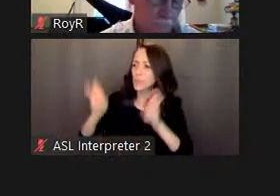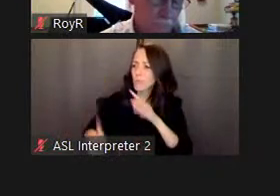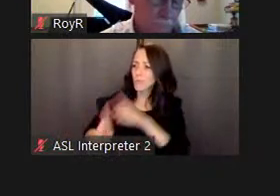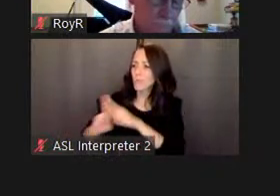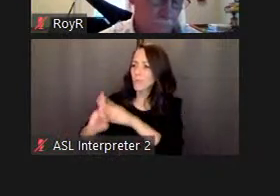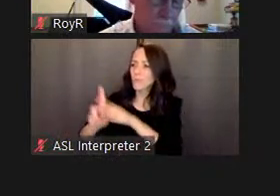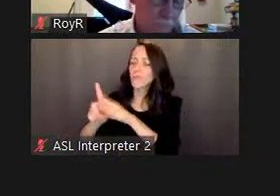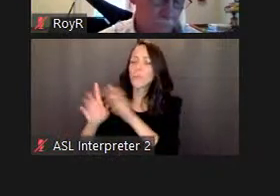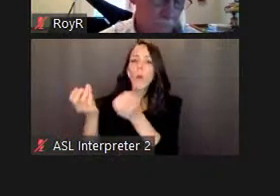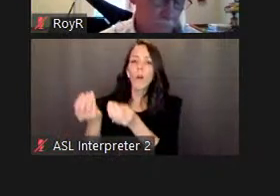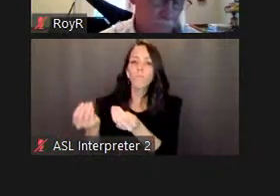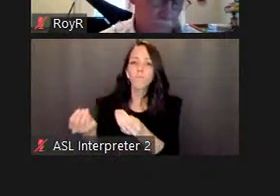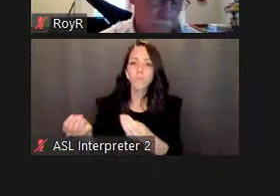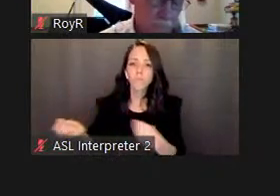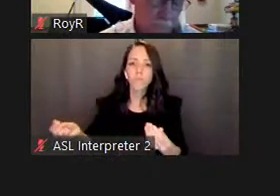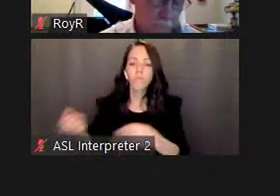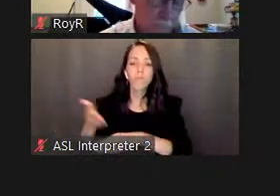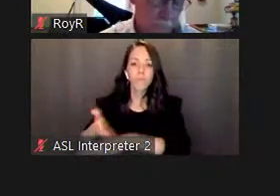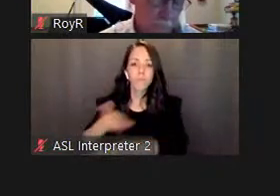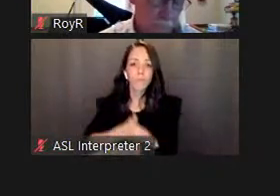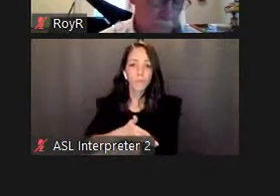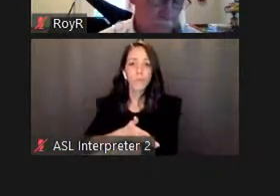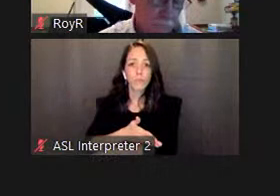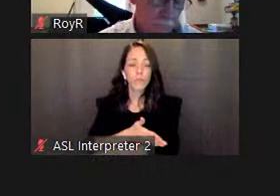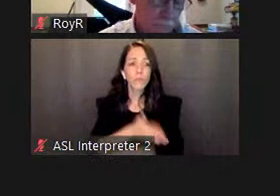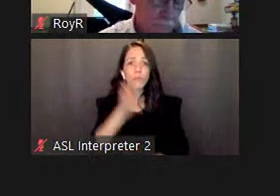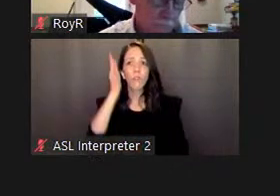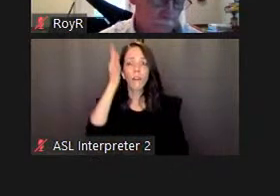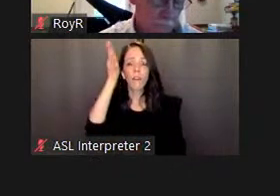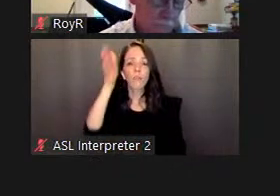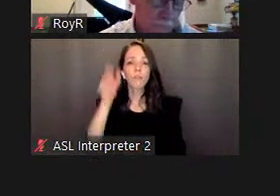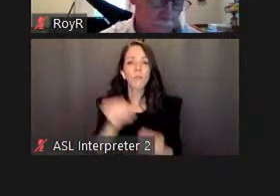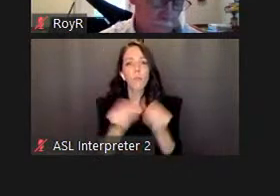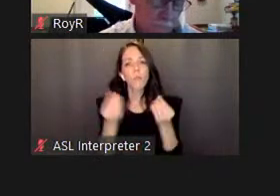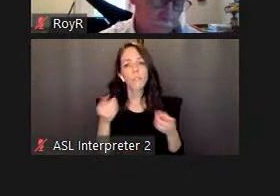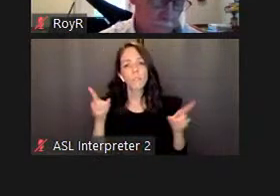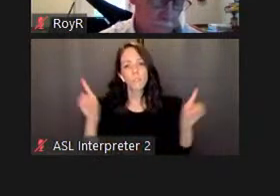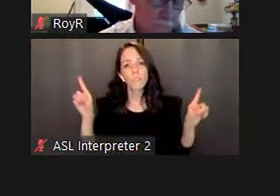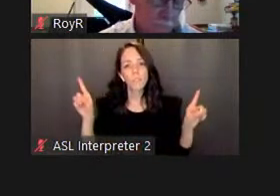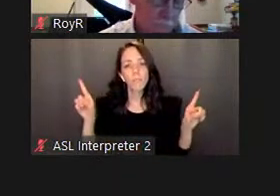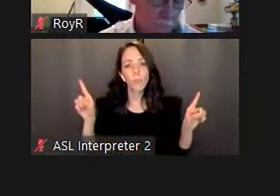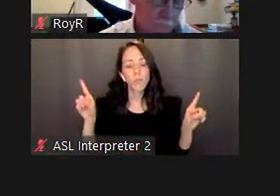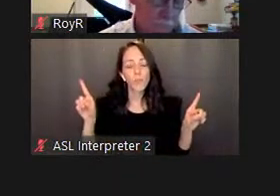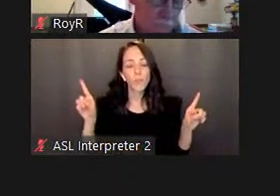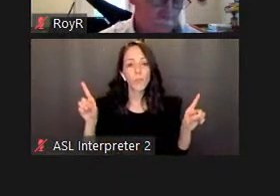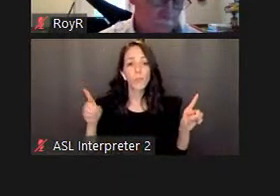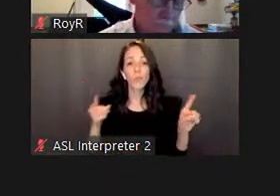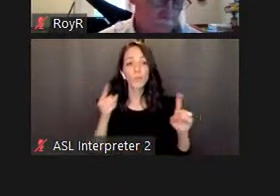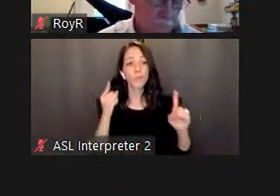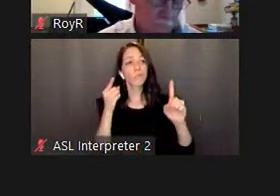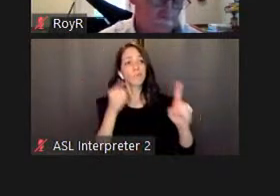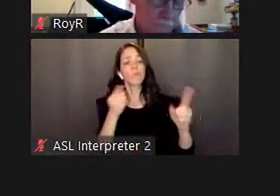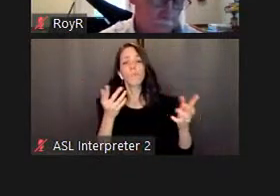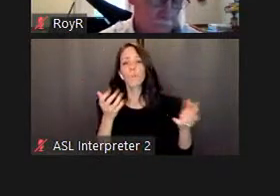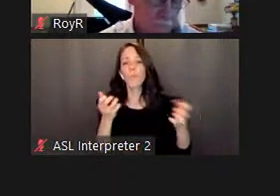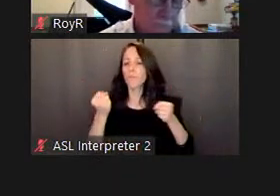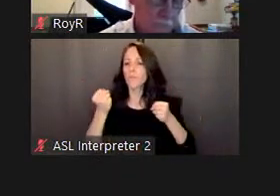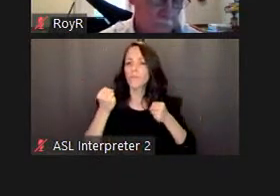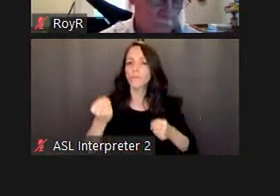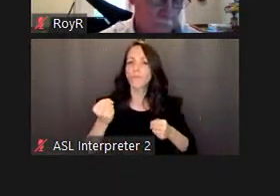future. This includes focusing on resilience. We're aiming to foster strong